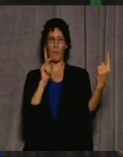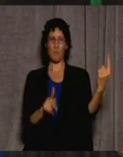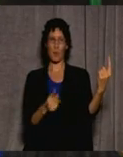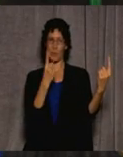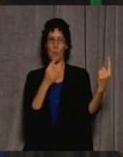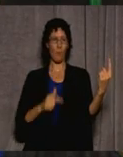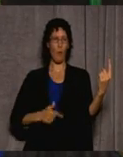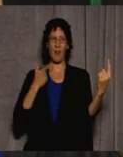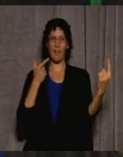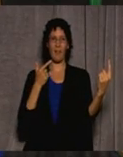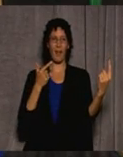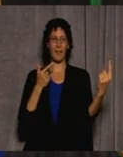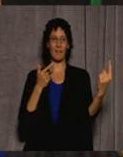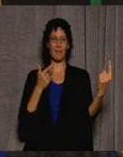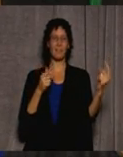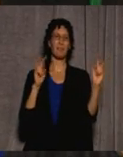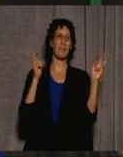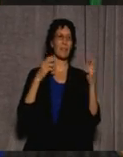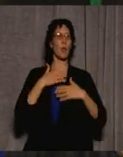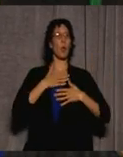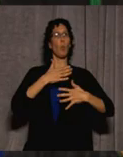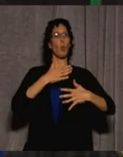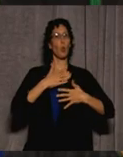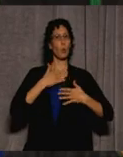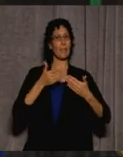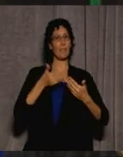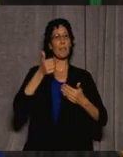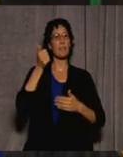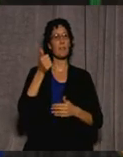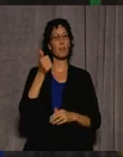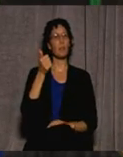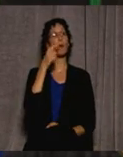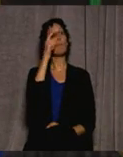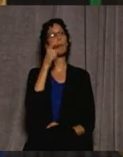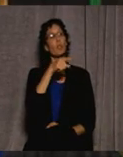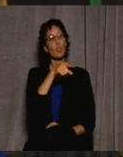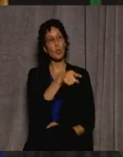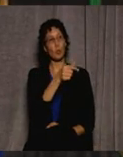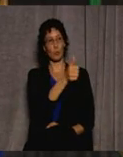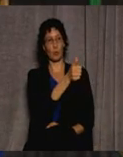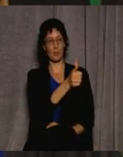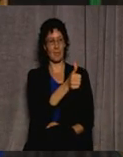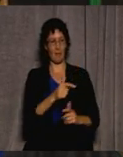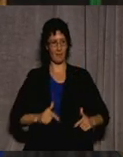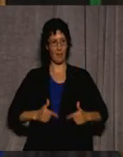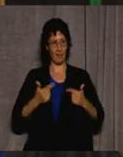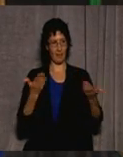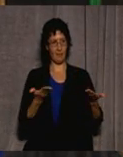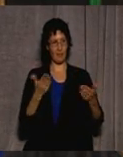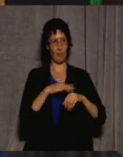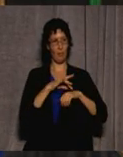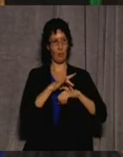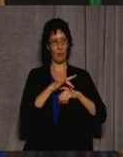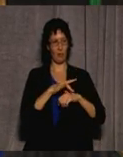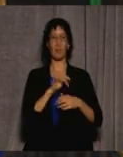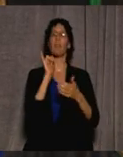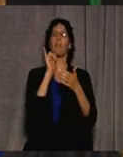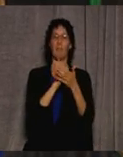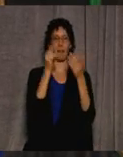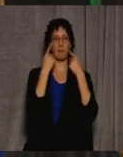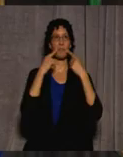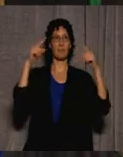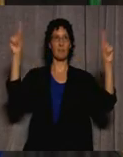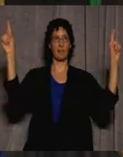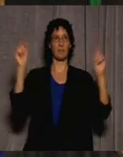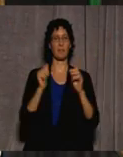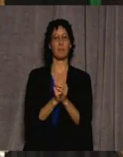has breathed easier because you have lived. That is to have succeeded.